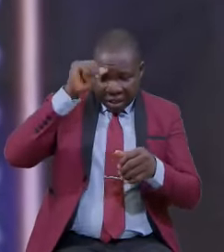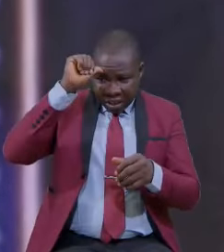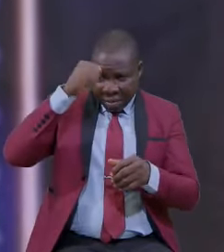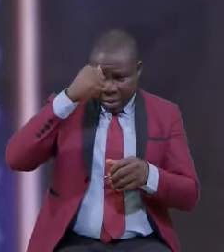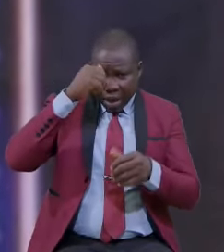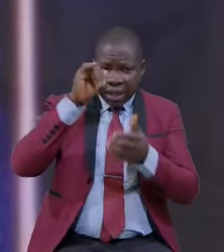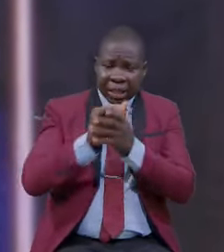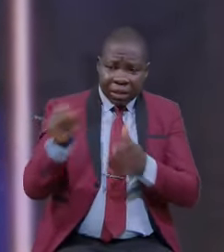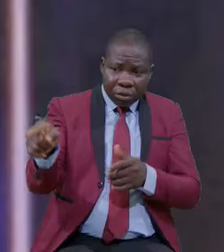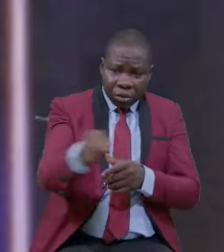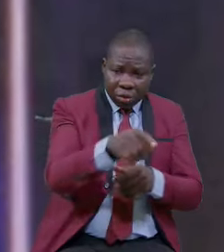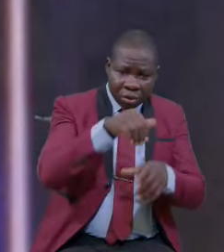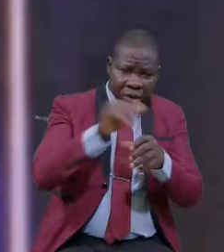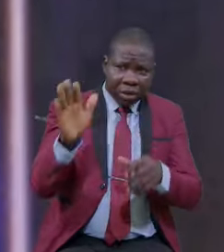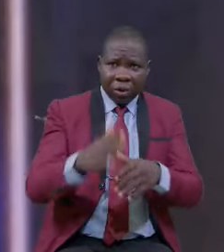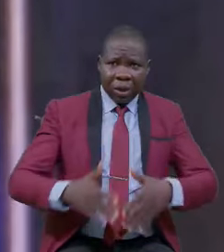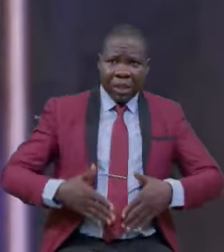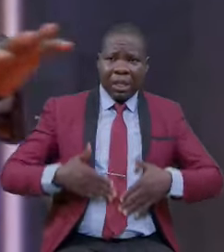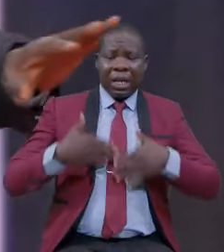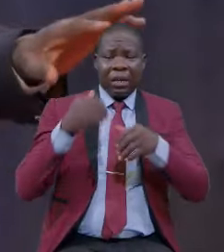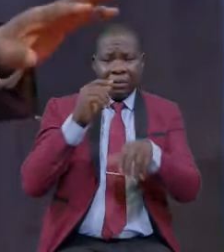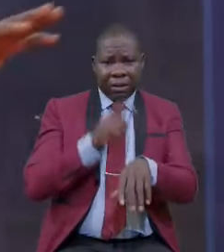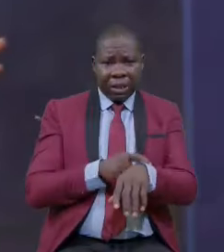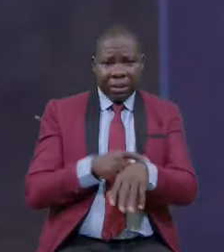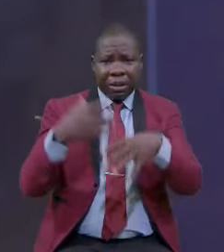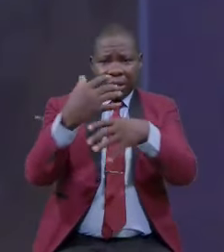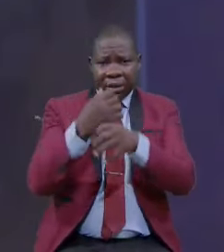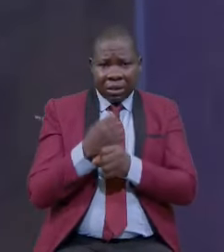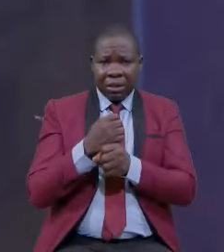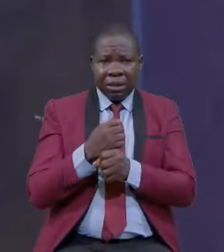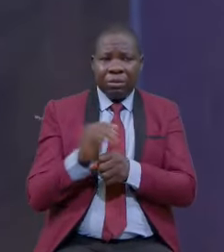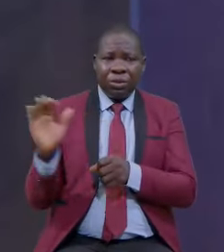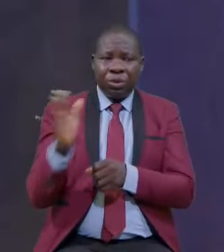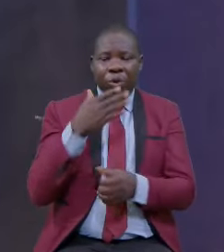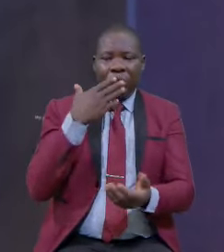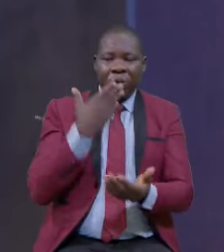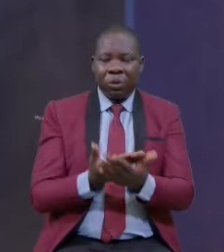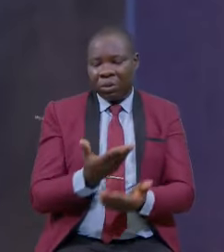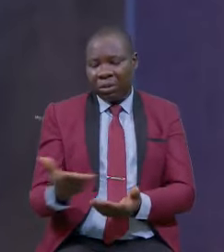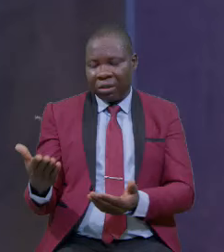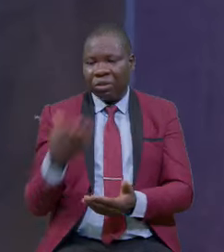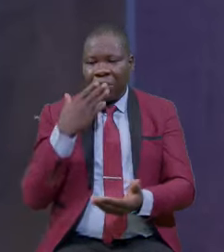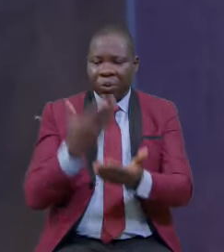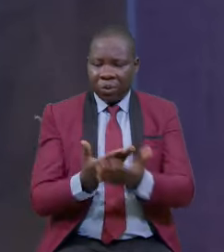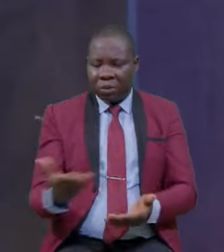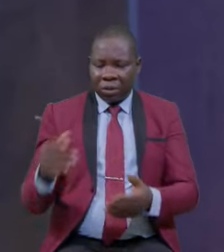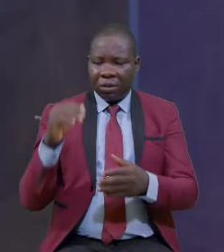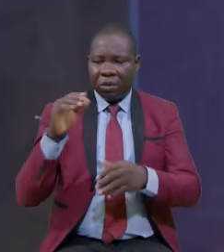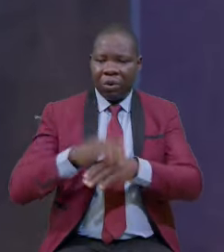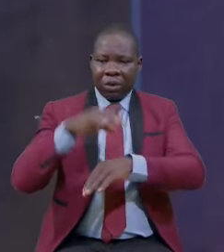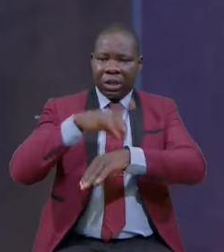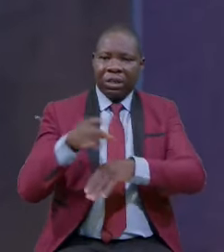receives thy good things, the good things of earth. You're so study and you so